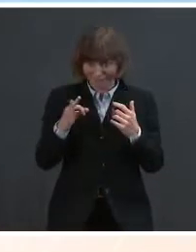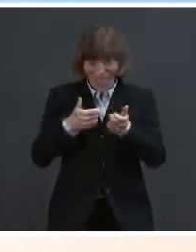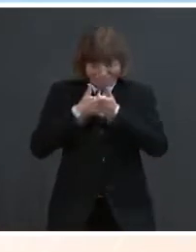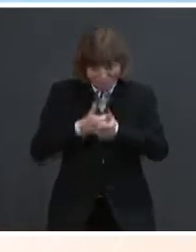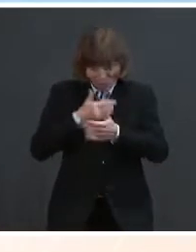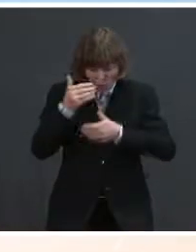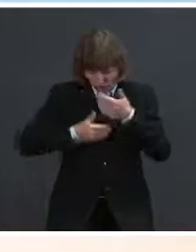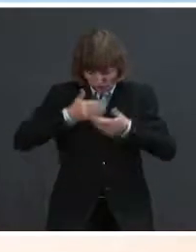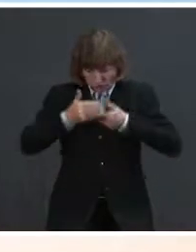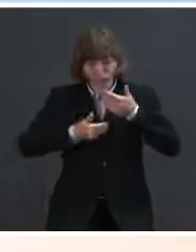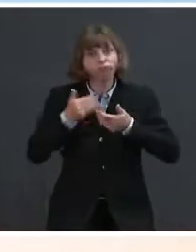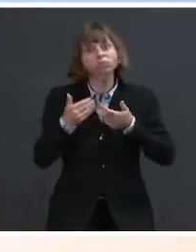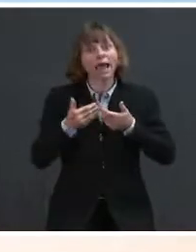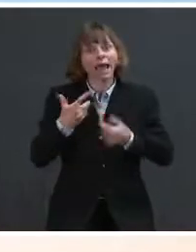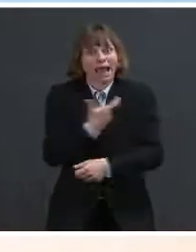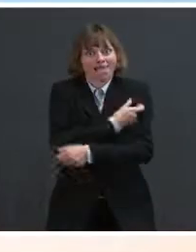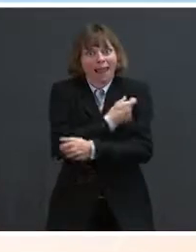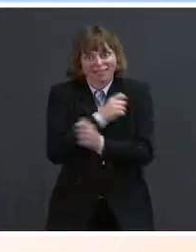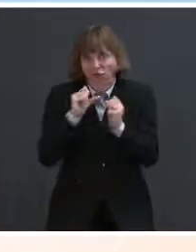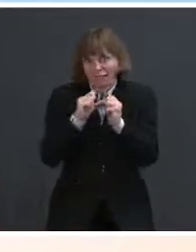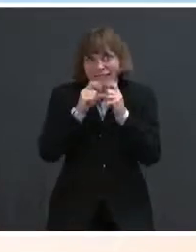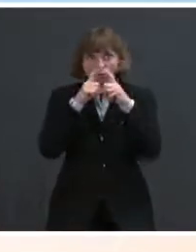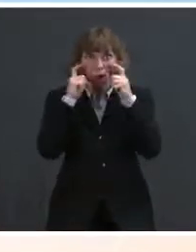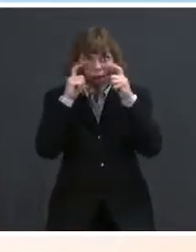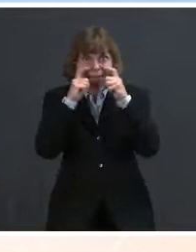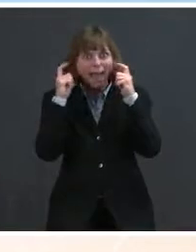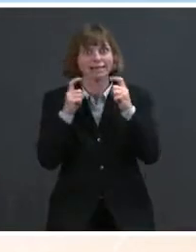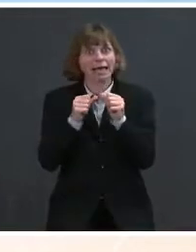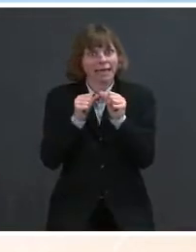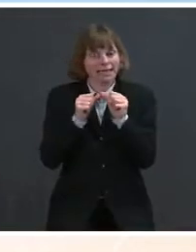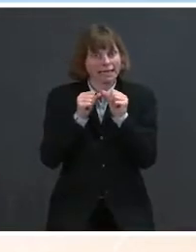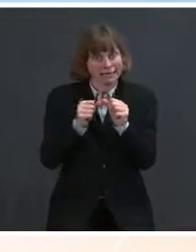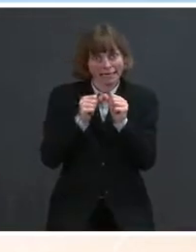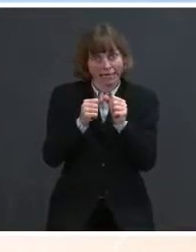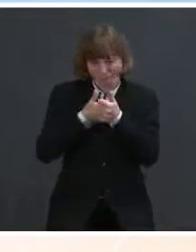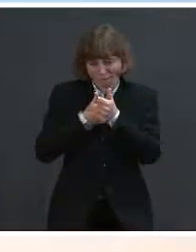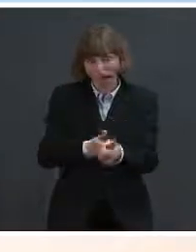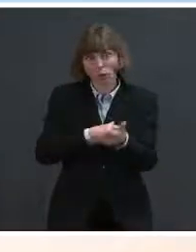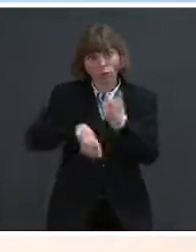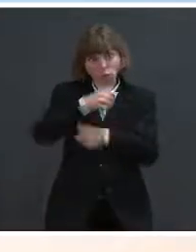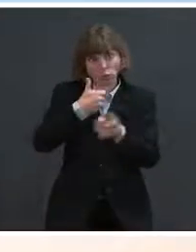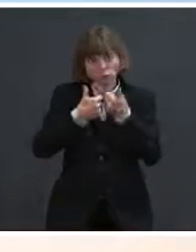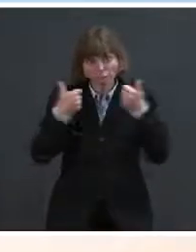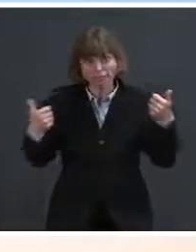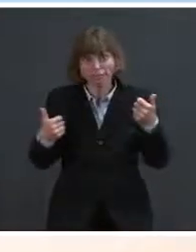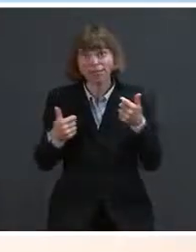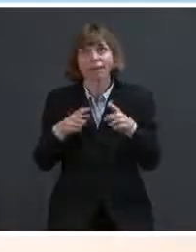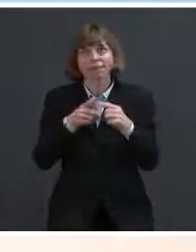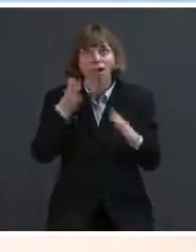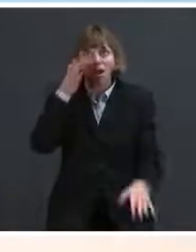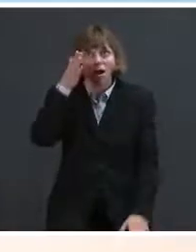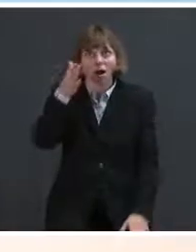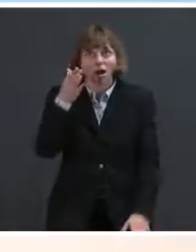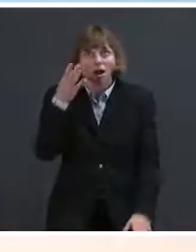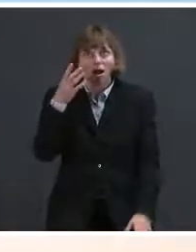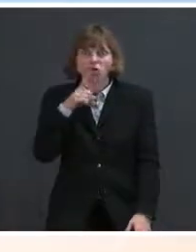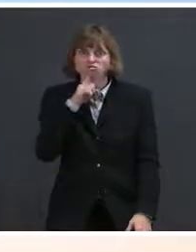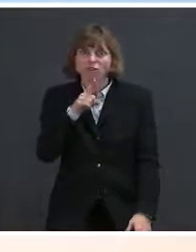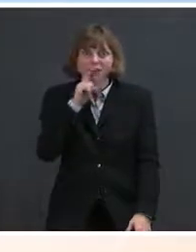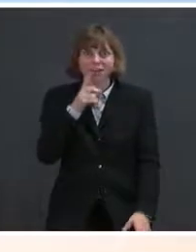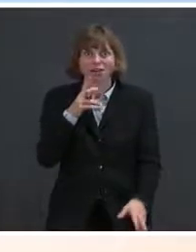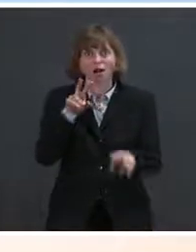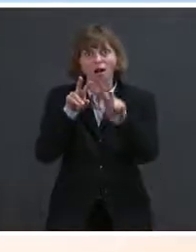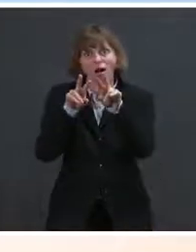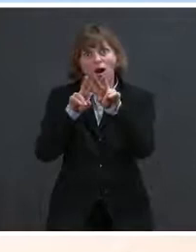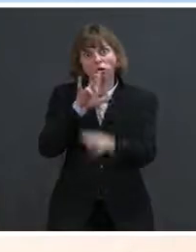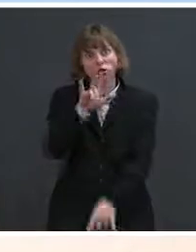vaccinated, to continue to wear masks, to continue to observe social distancing, then looking ahead to July 4th is an aspirational moment